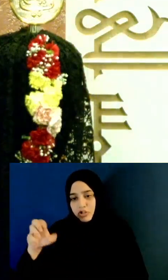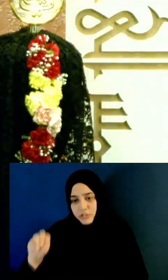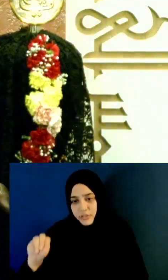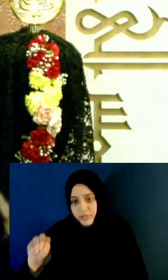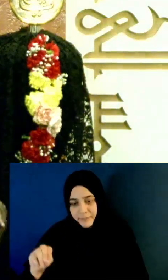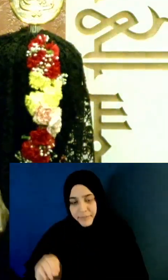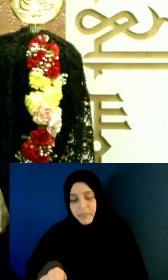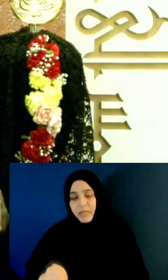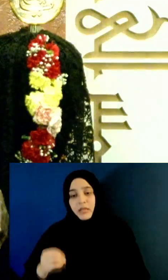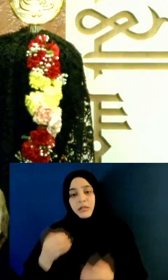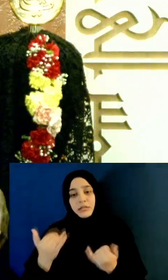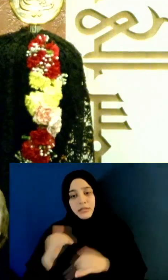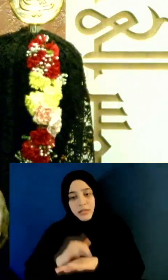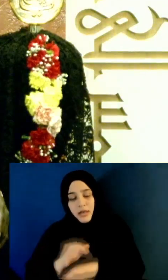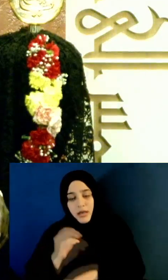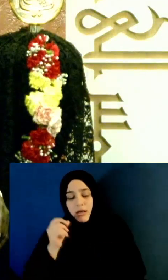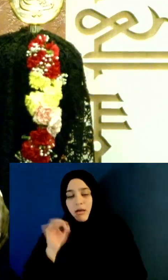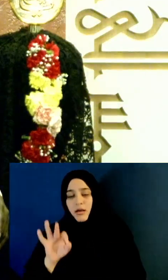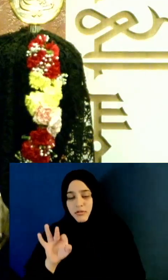Alamdar.